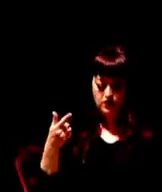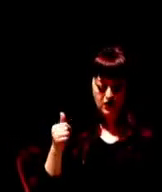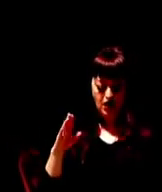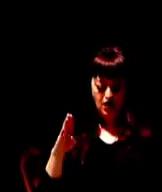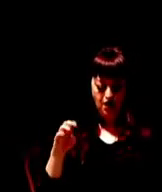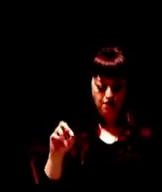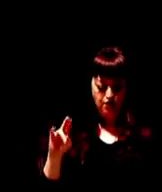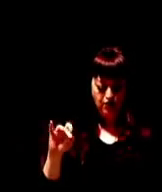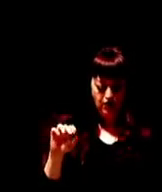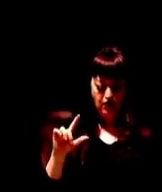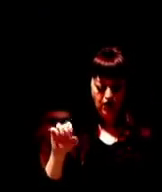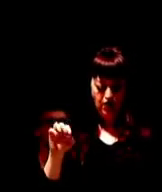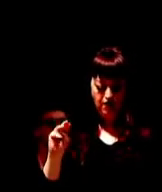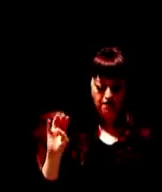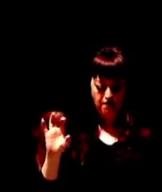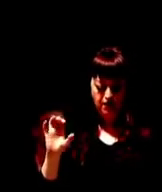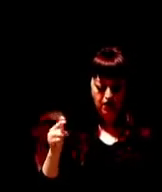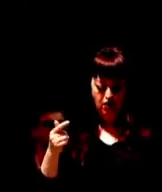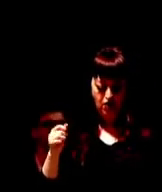Gabrielle McGarvey.